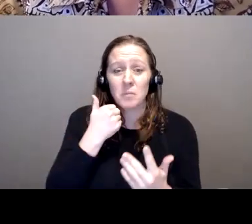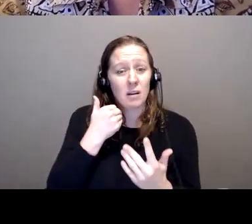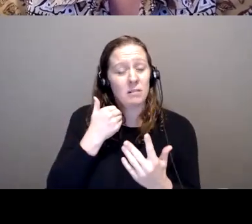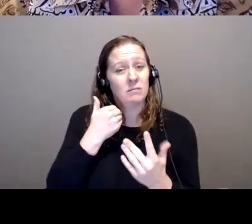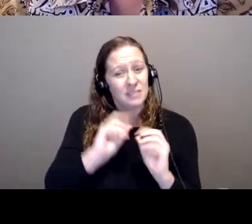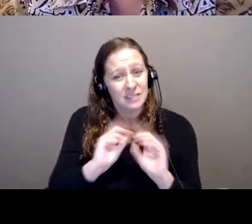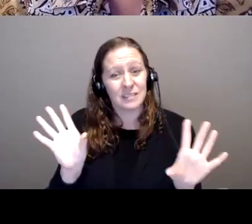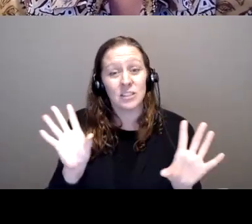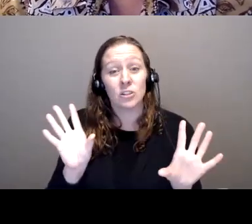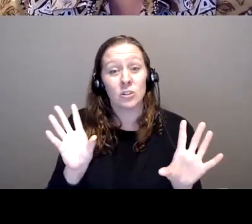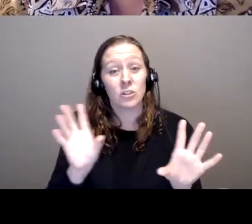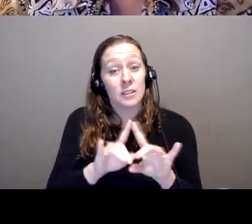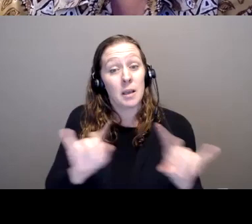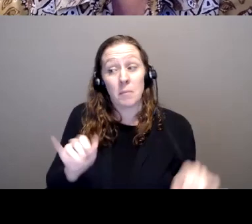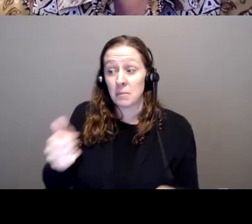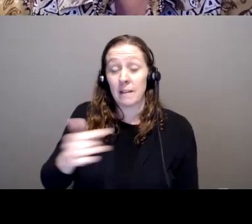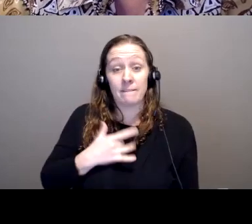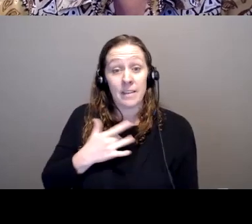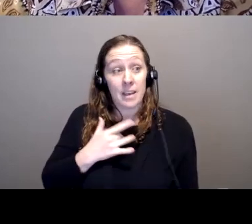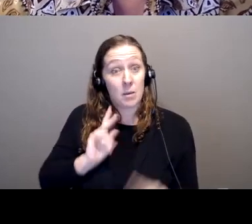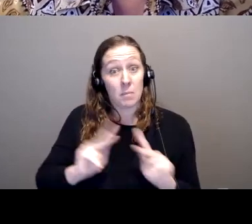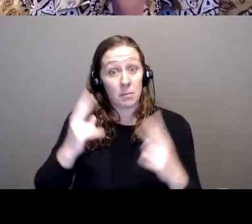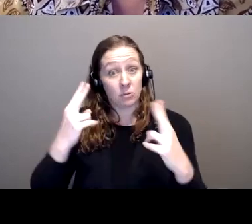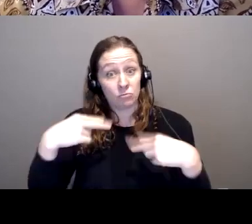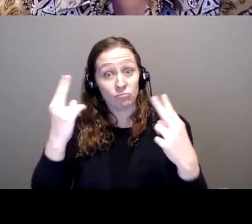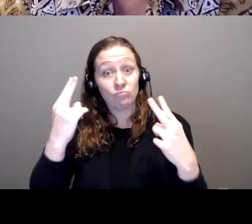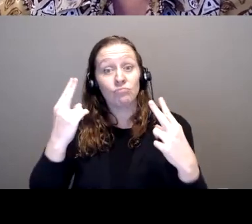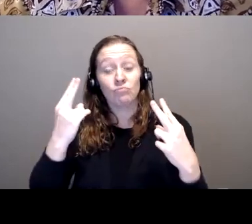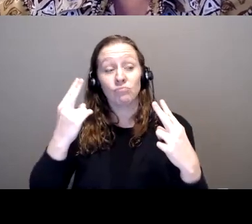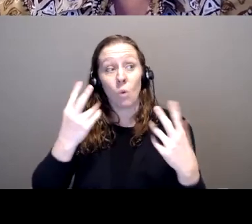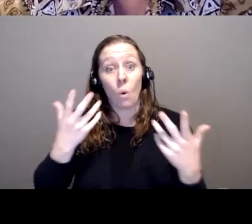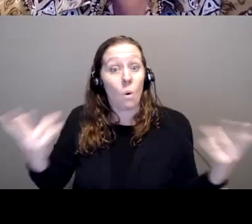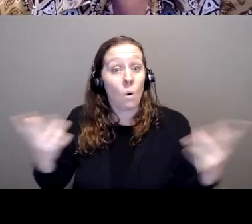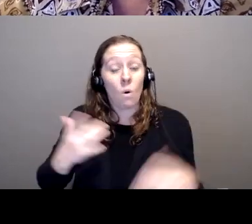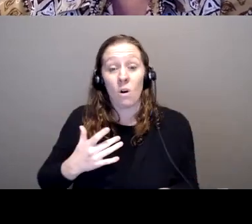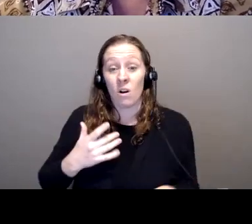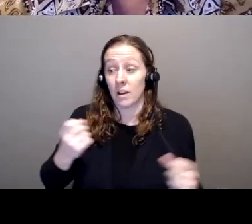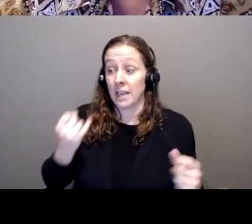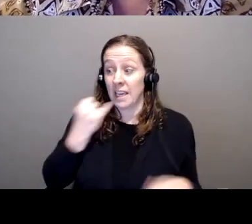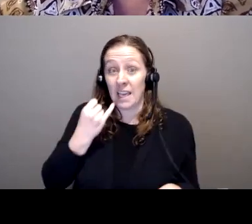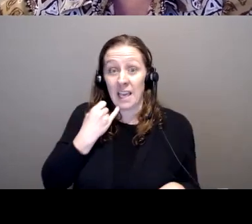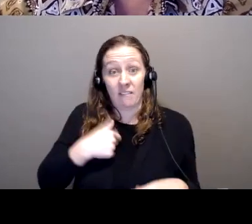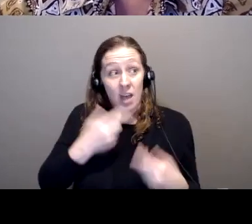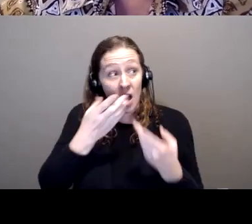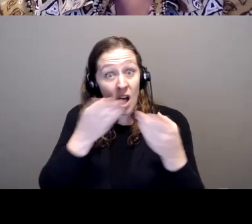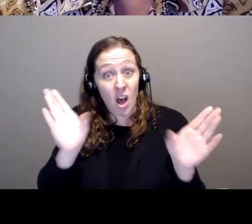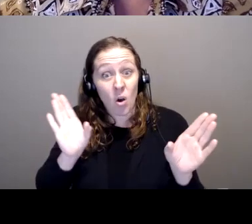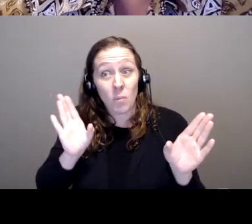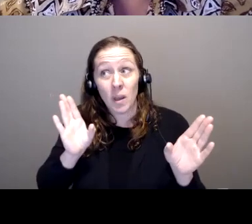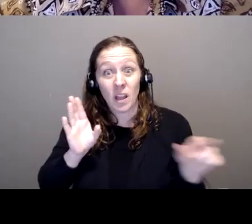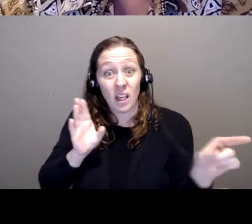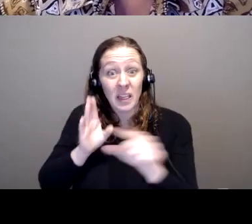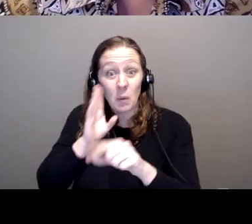need to feel that there is no judgment or fear of retaliation if they are open and honest and